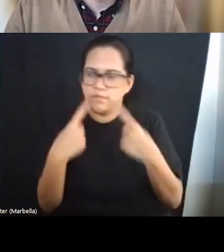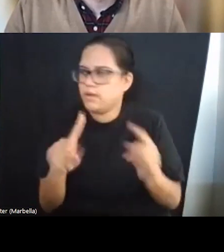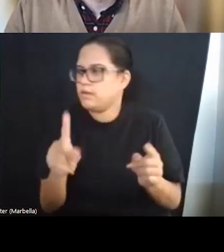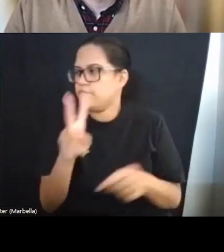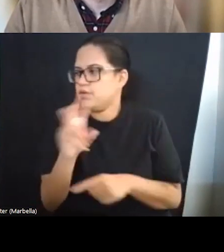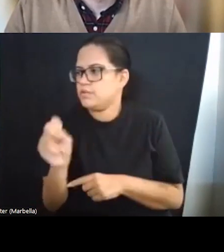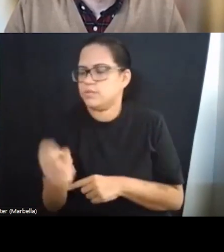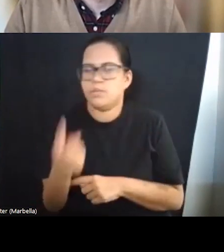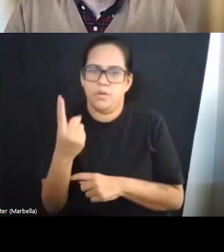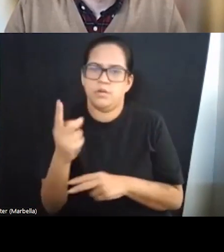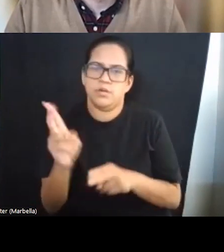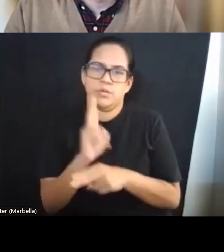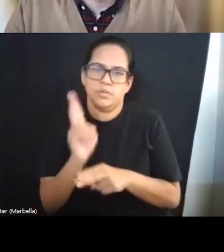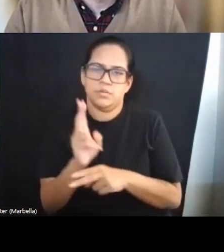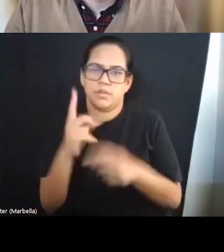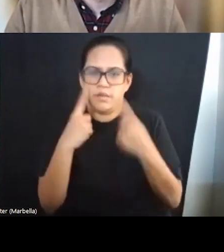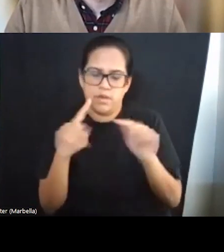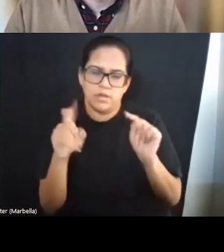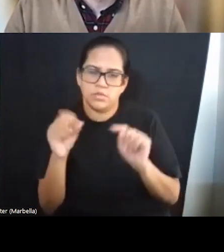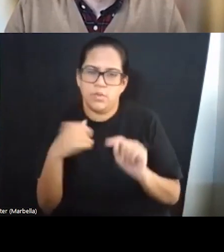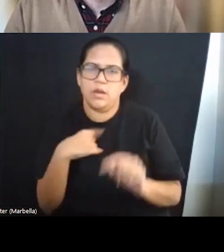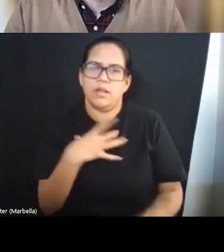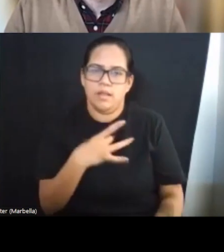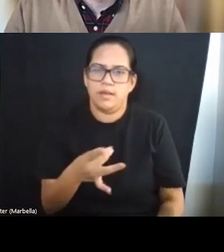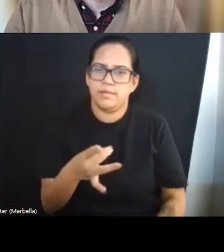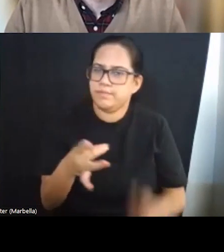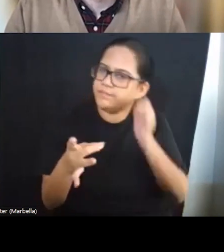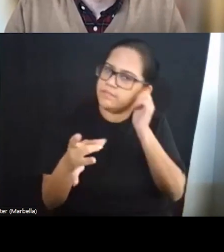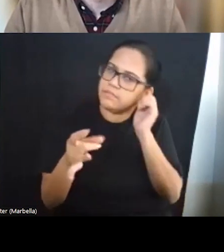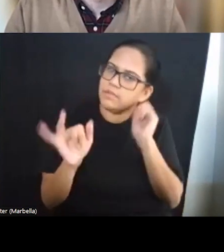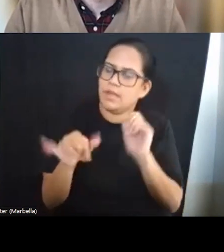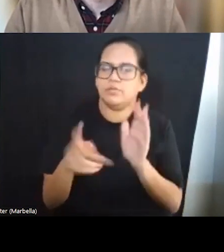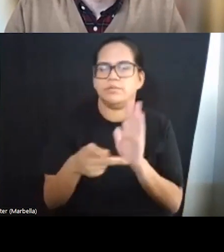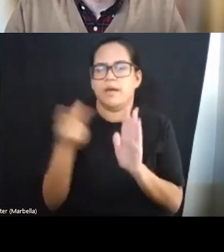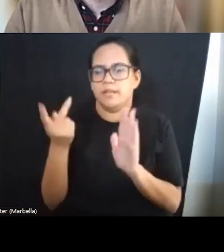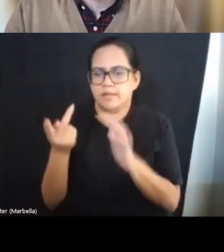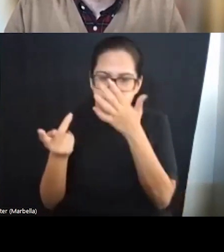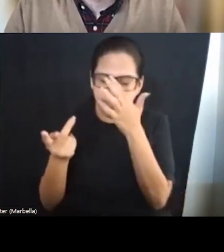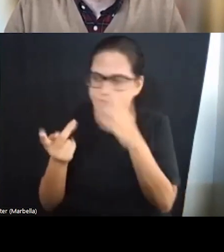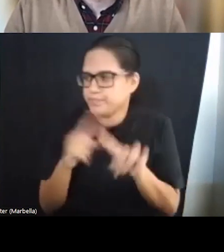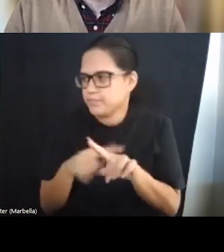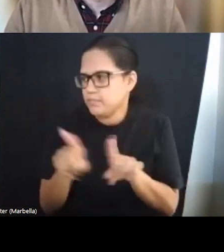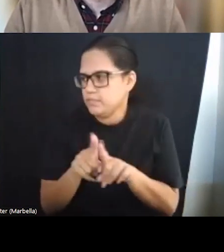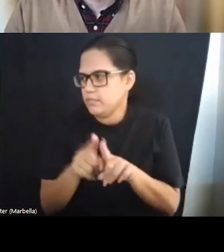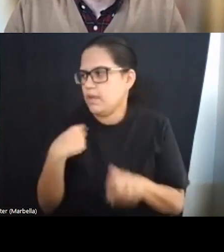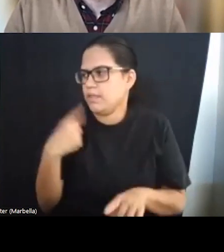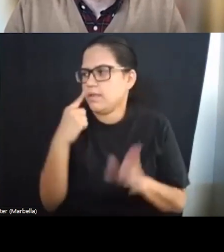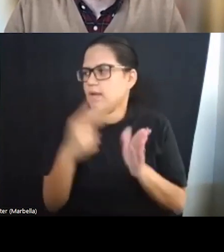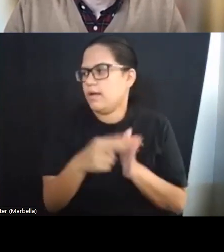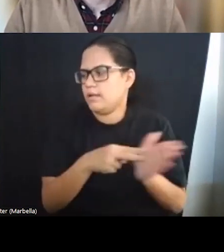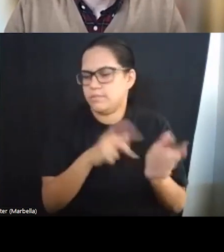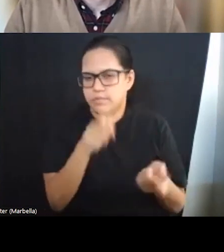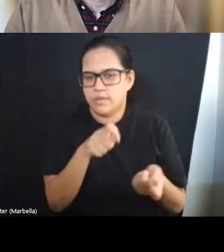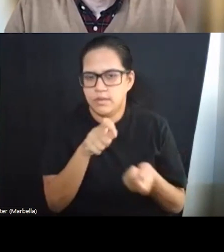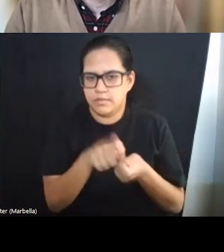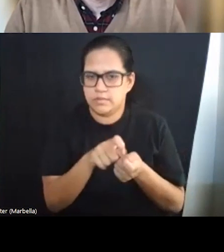one, using deepfakes. So I do like that duality. But I also think it highlights precisely that,